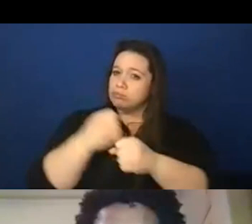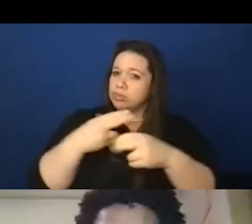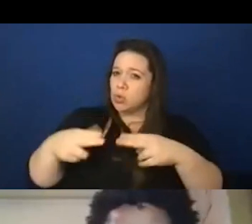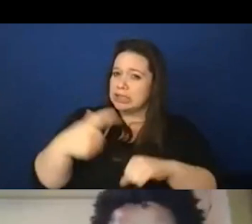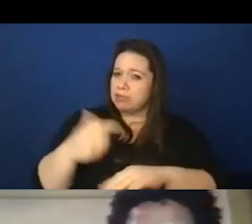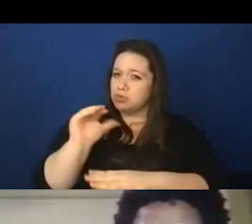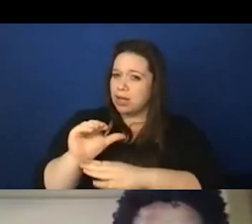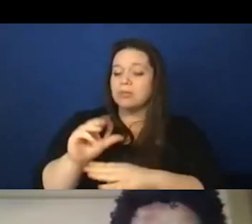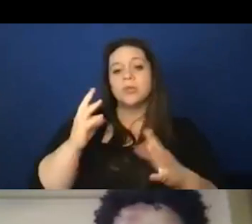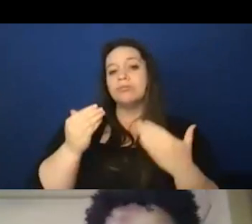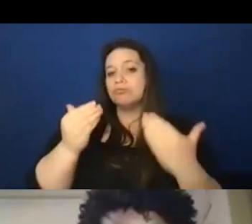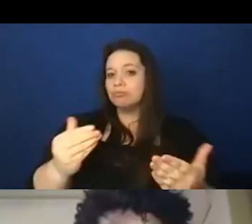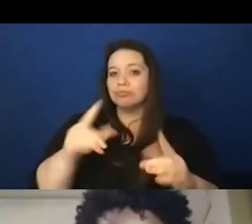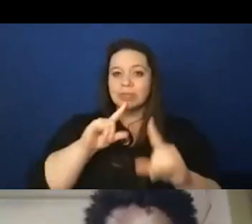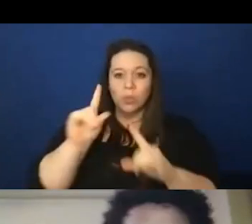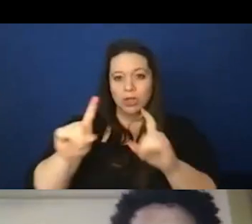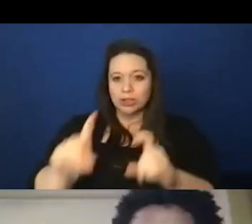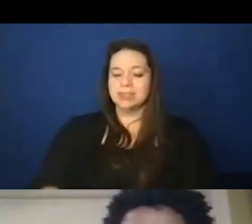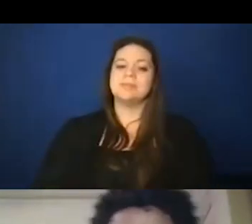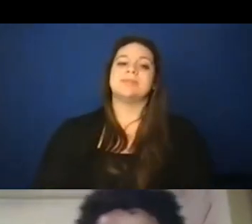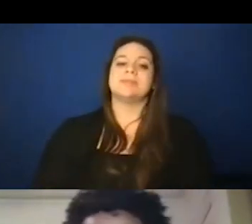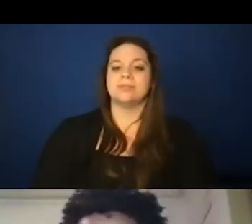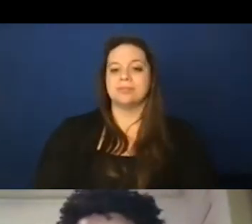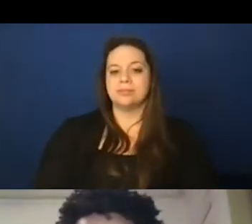jump right into the questions.